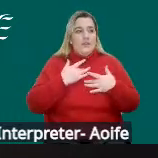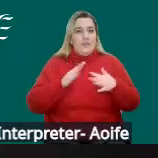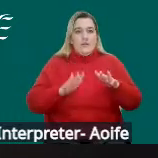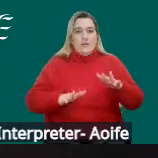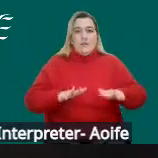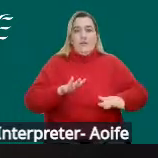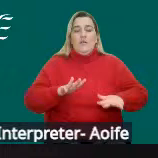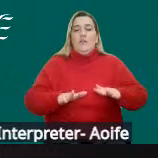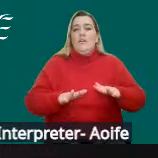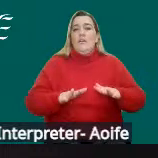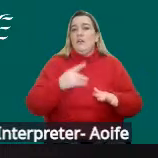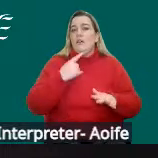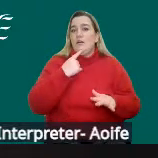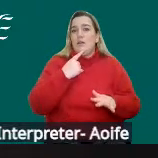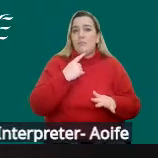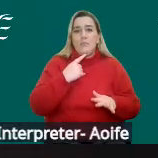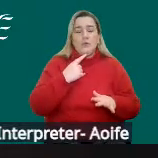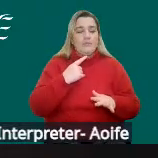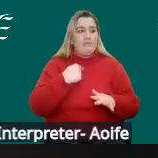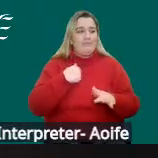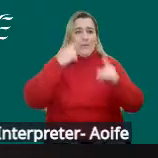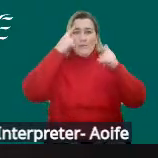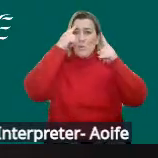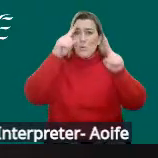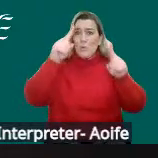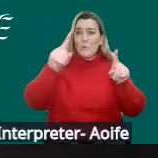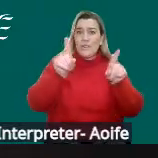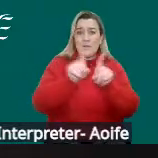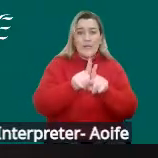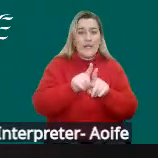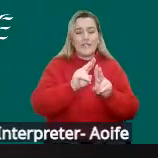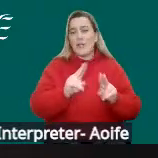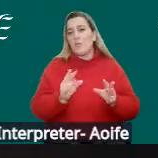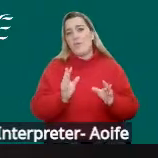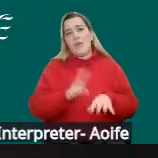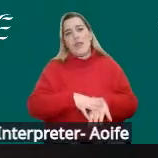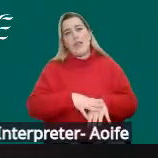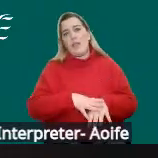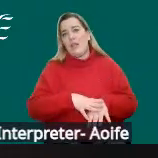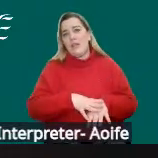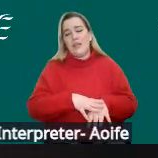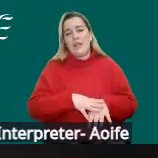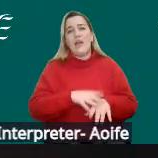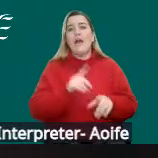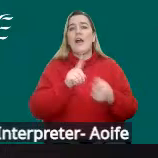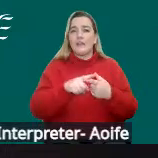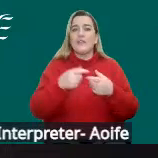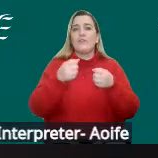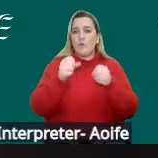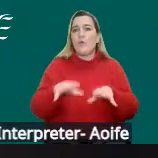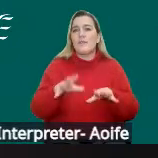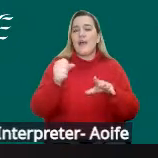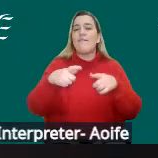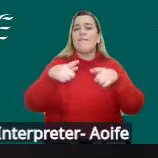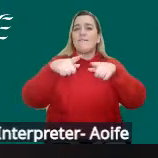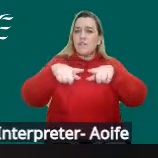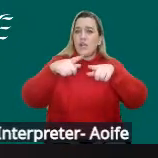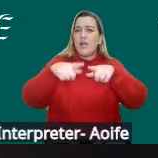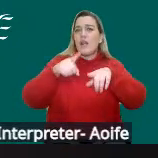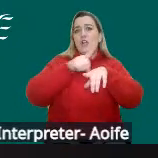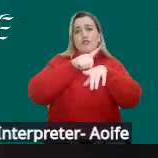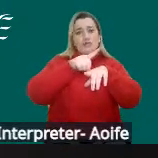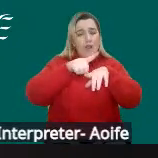yeah, just not the mood not being great. Yeah, and then obviously there was the vaginal dryness piece, there